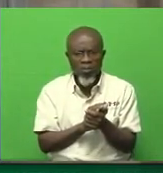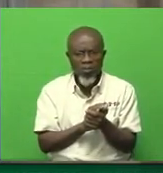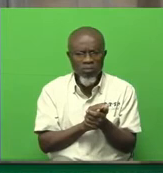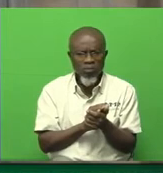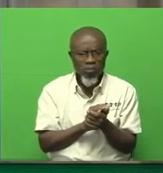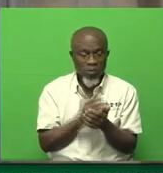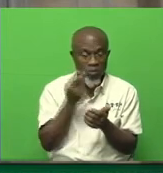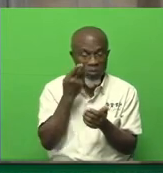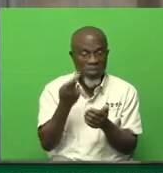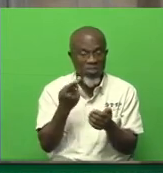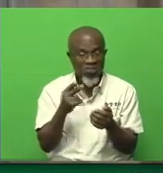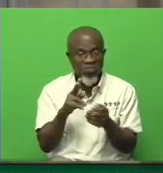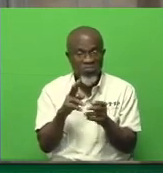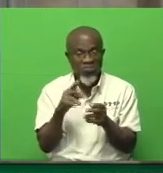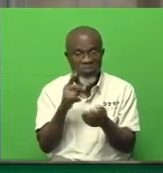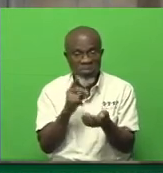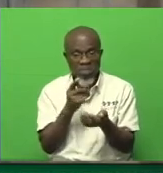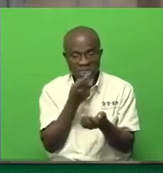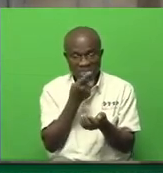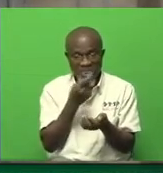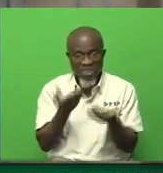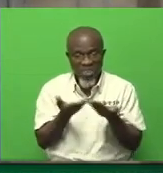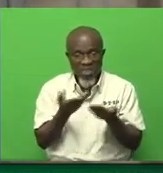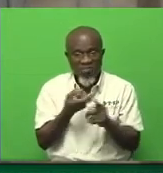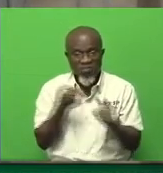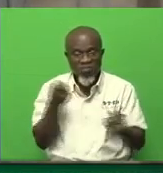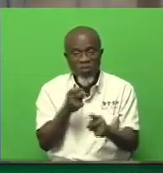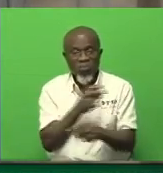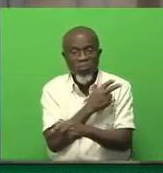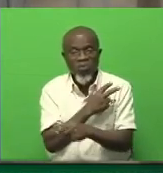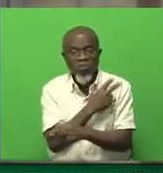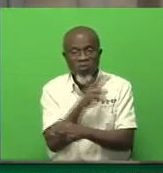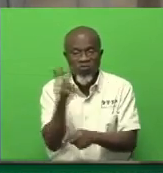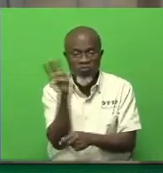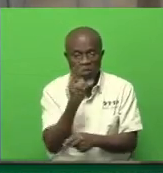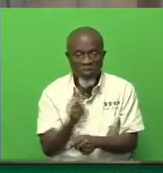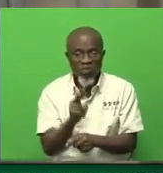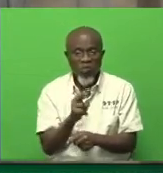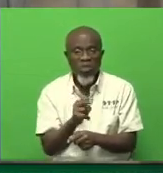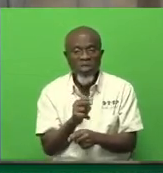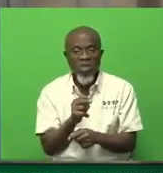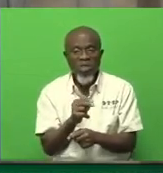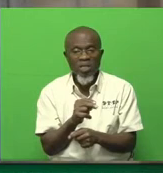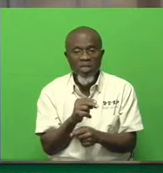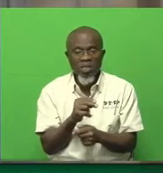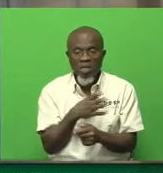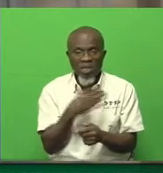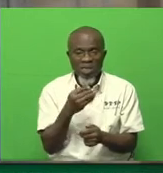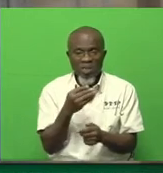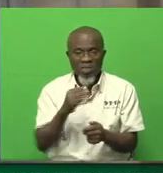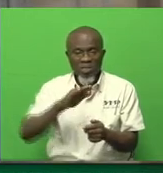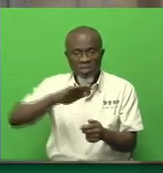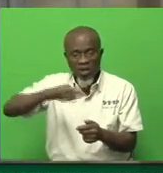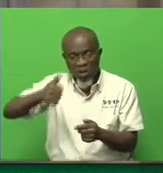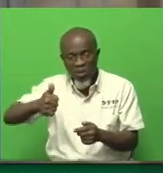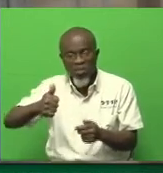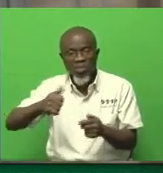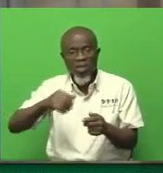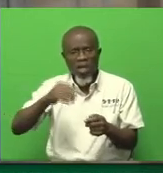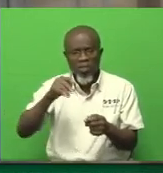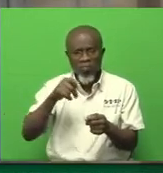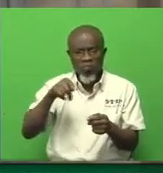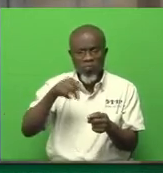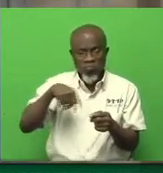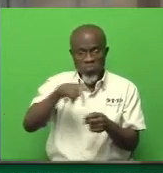and Facebook on on all these media on the general public doesn't know who's a registered dentist and who is not a registered dentist